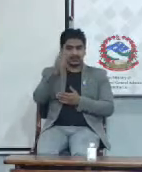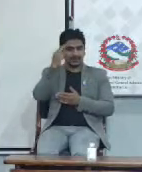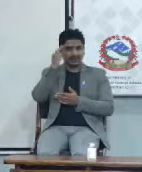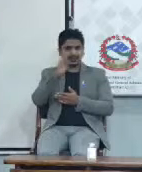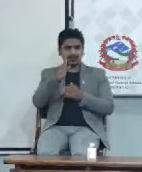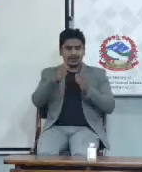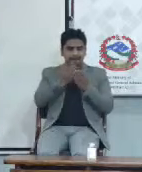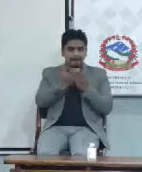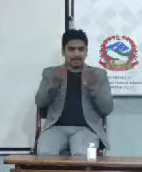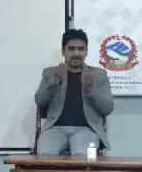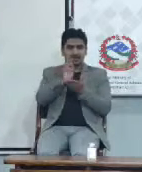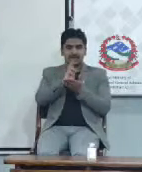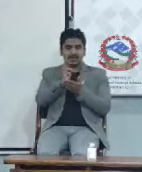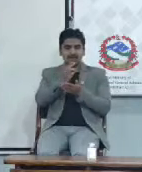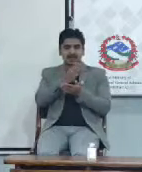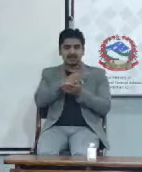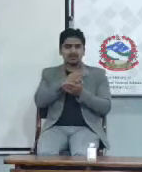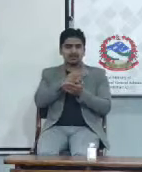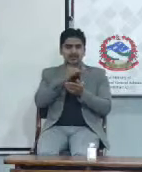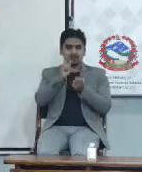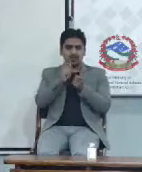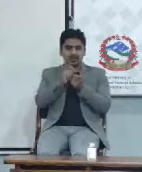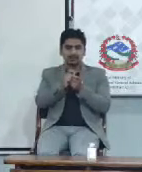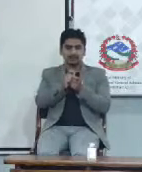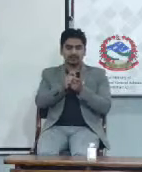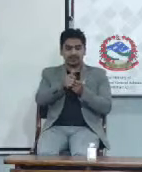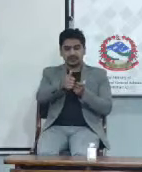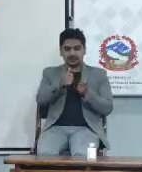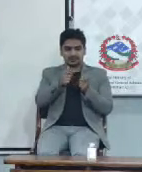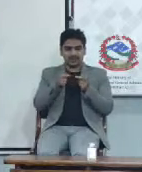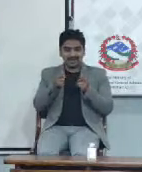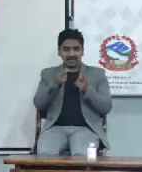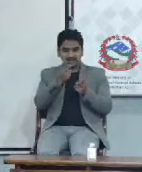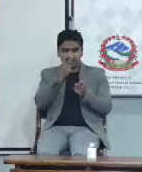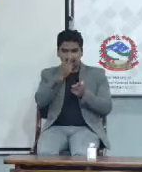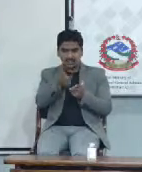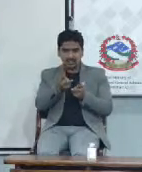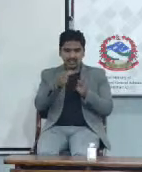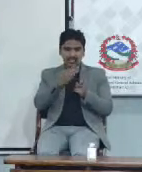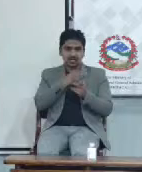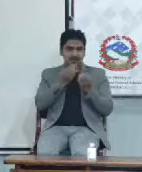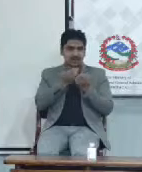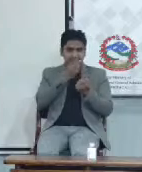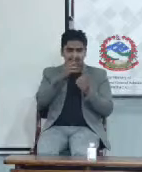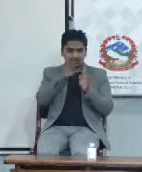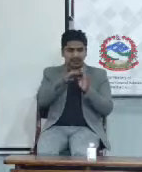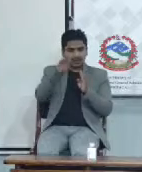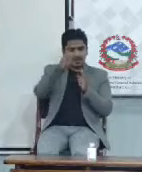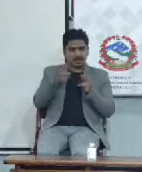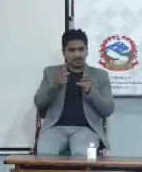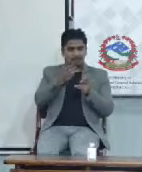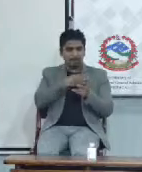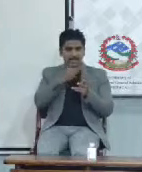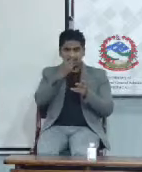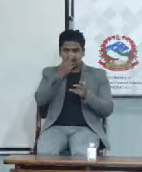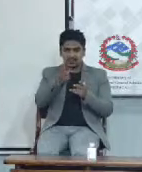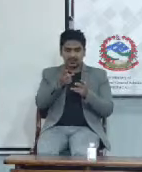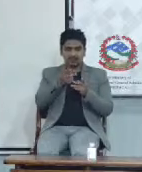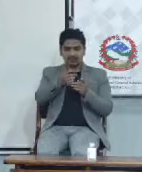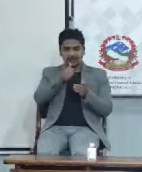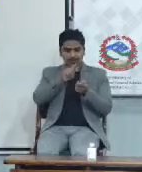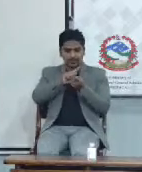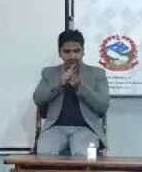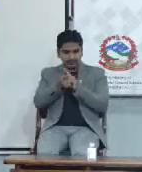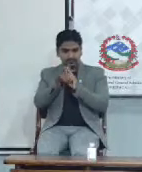observed by the desk editor, then the senior editor will see that, then the information is processed. So there is a human error might be